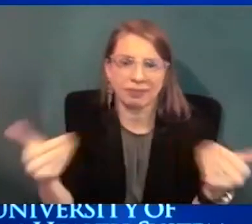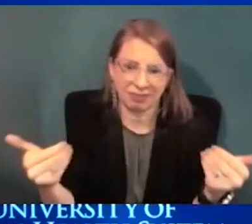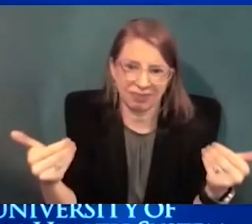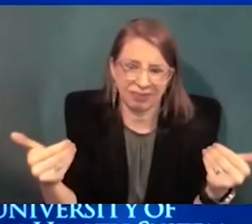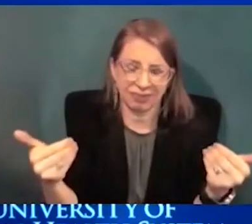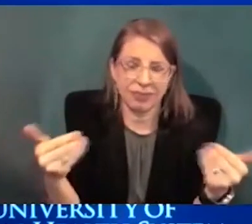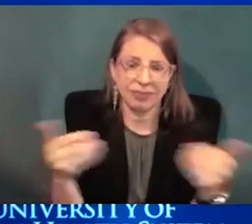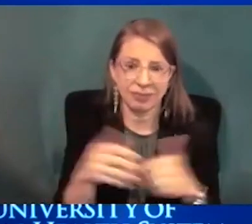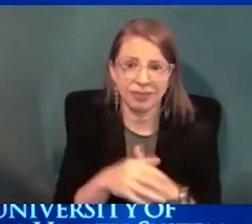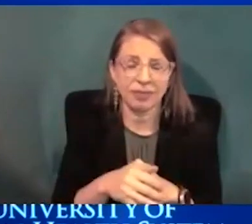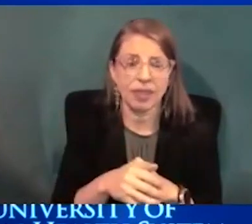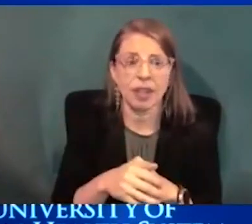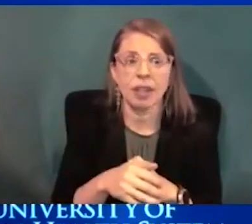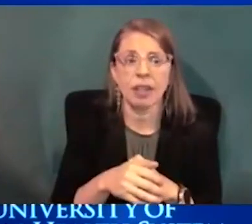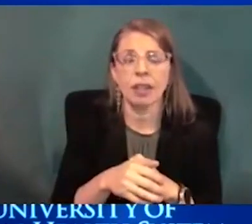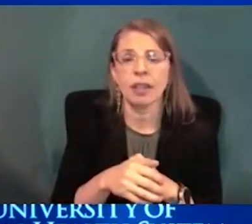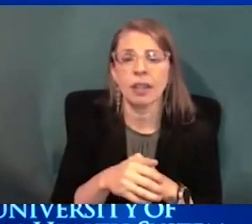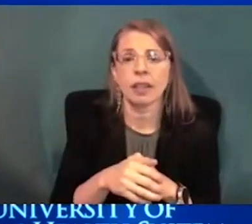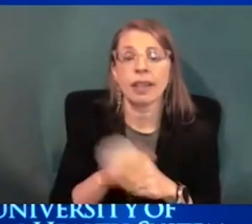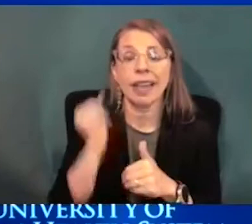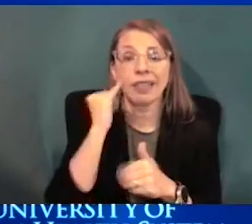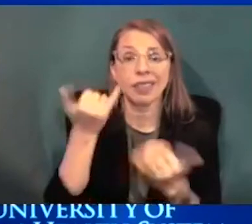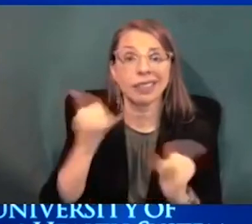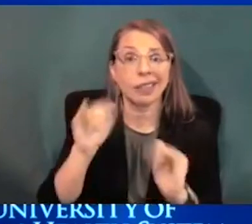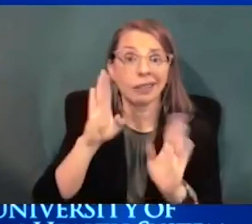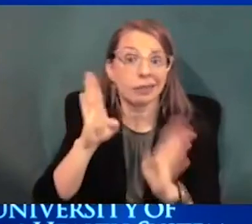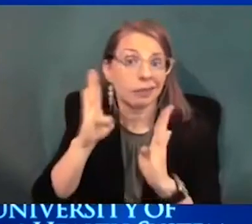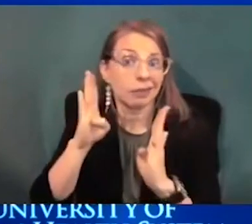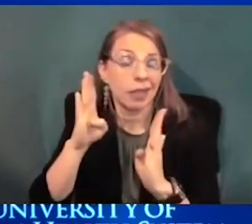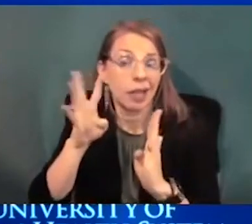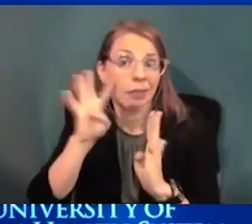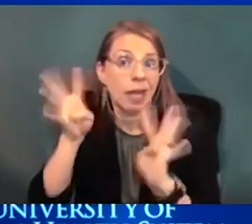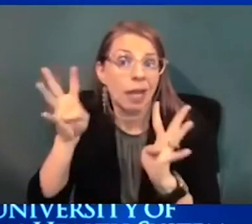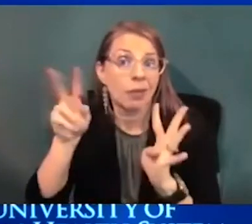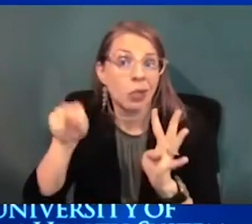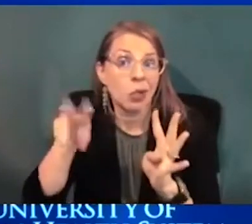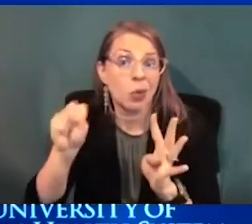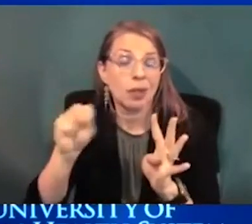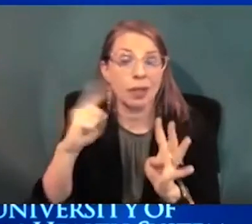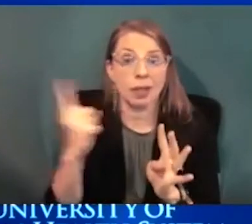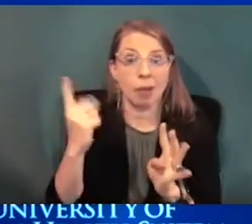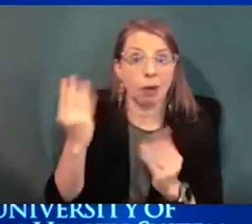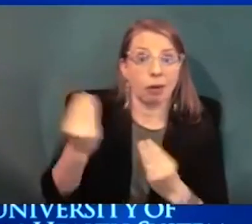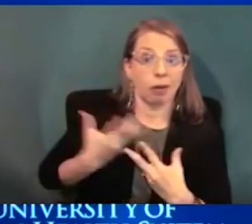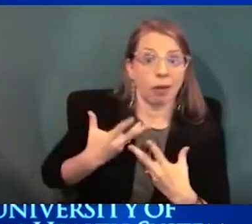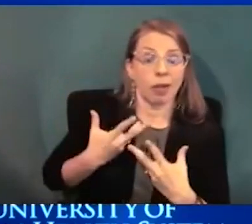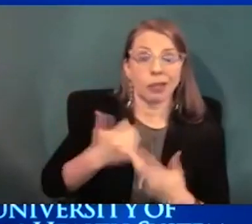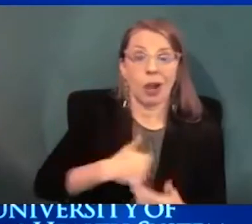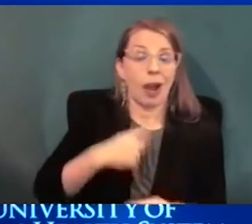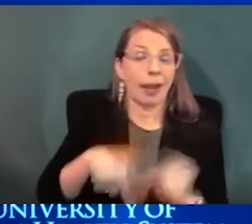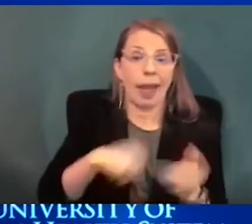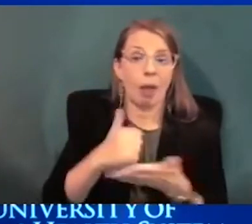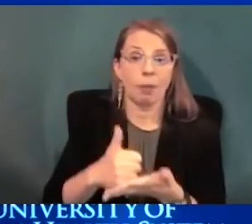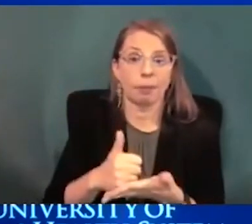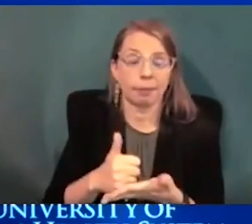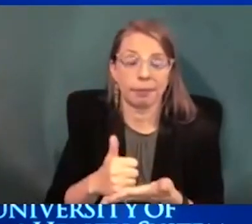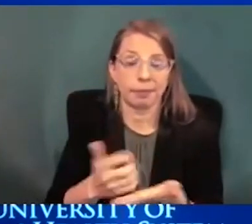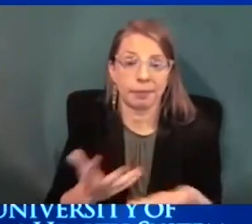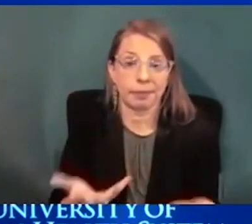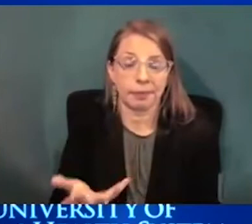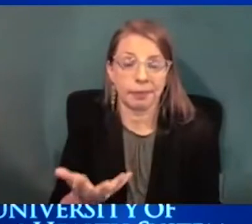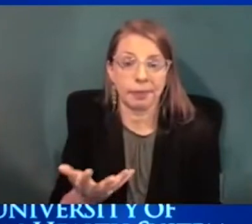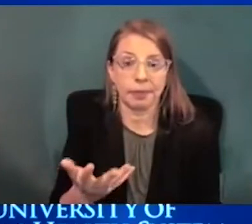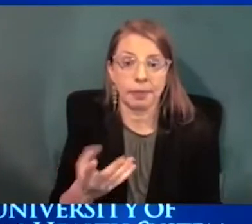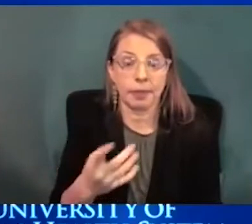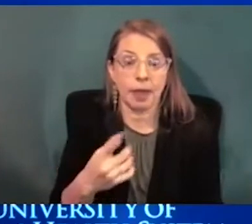still listen to the made-up news because somebody makes you think that it's true, I'm sorry, I can't help that. All I can do is tell you the truth that we